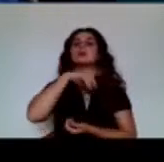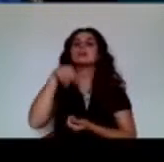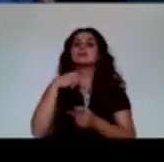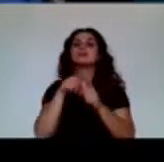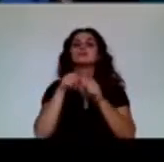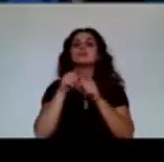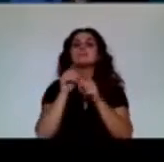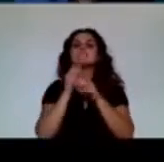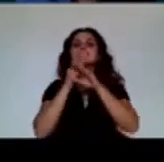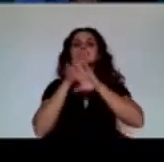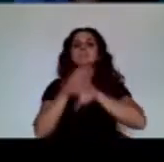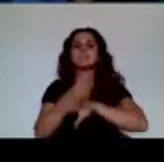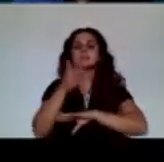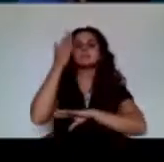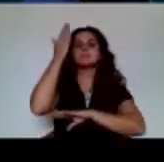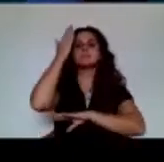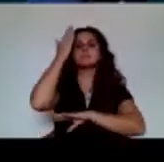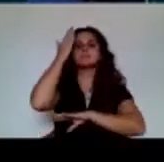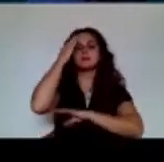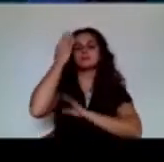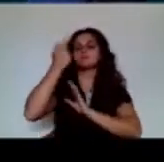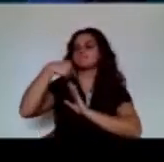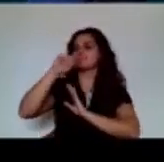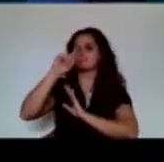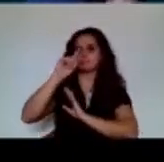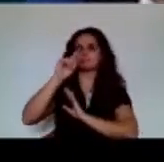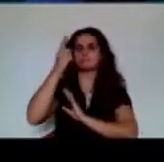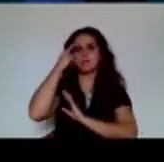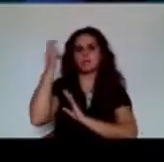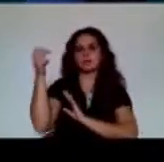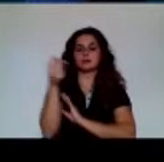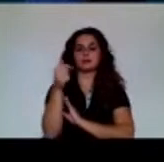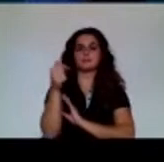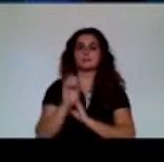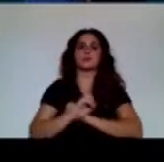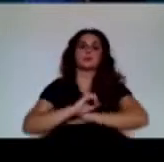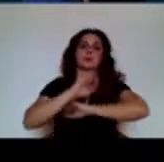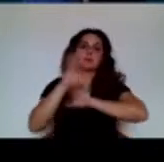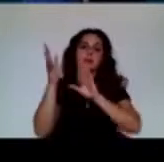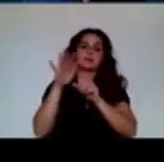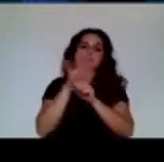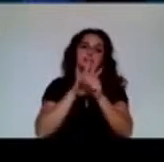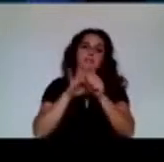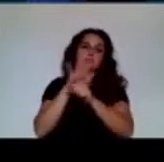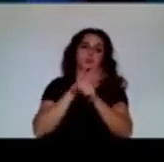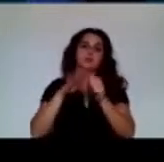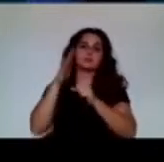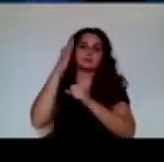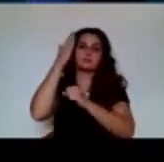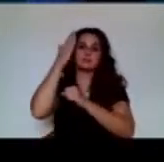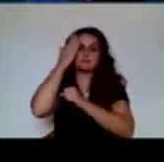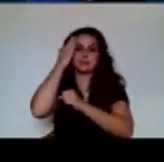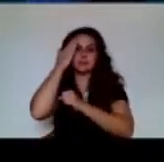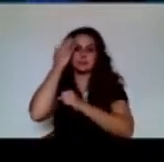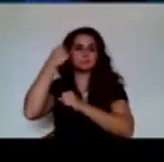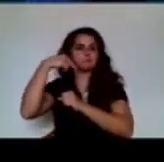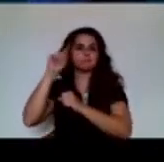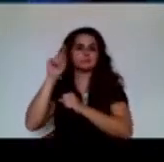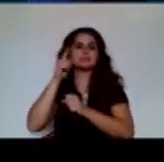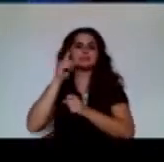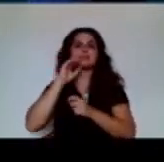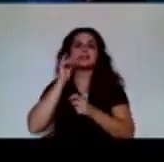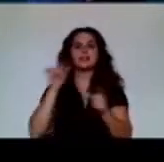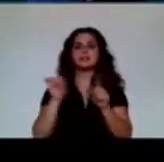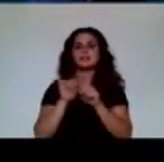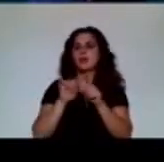assess implicit bias? So it's quite clear that in the case of explicit bias, children can easily